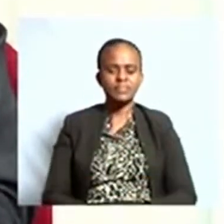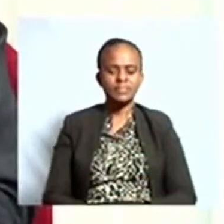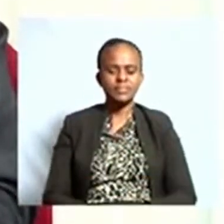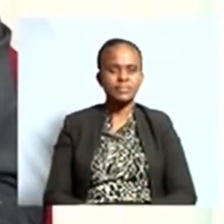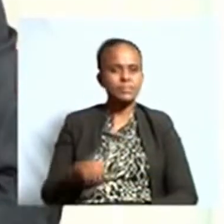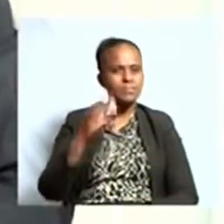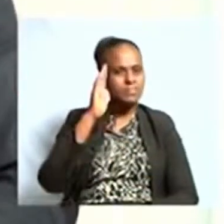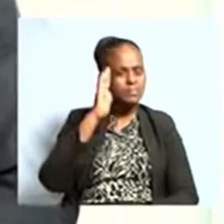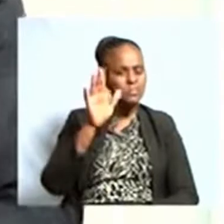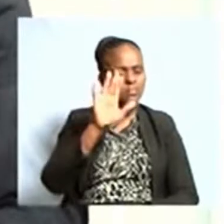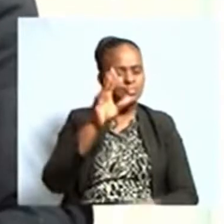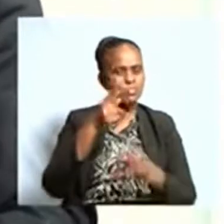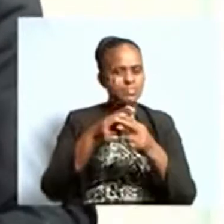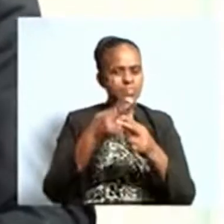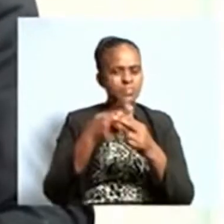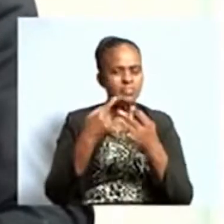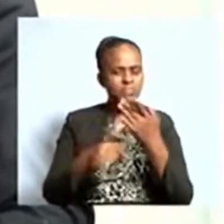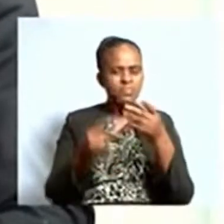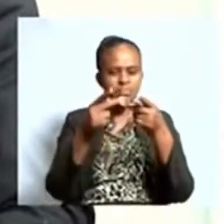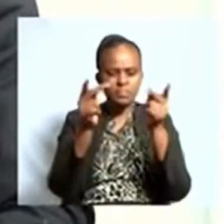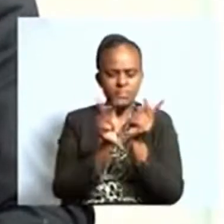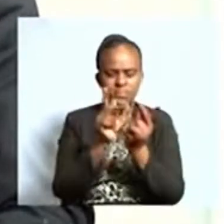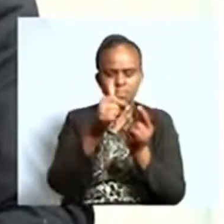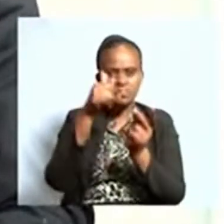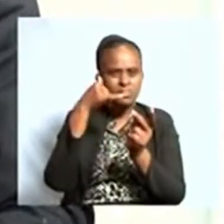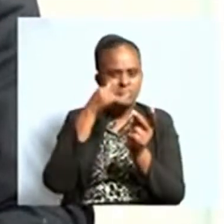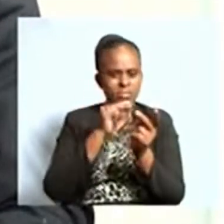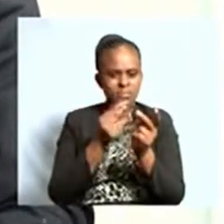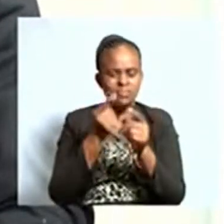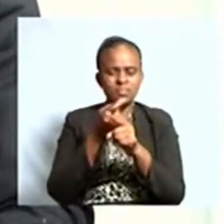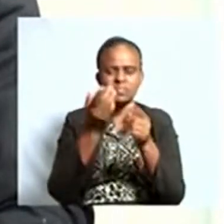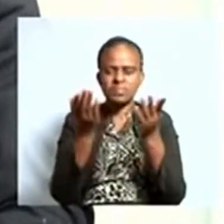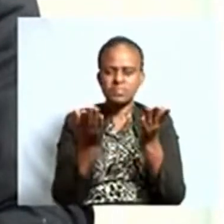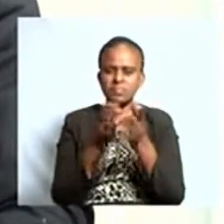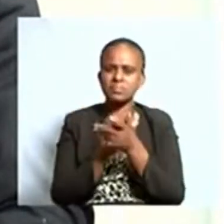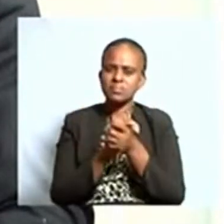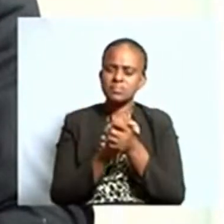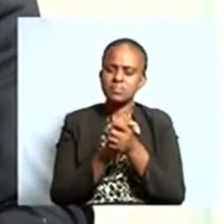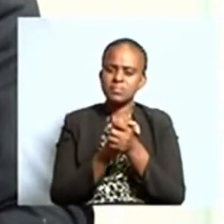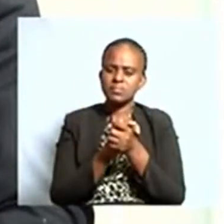Hello? Hello, tell us your name and the place where you're calling us from.